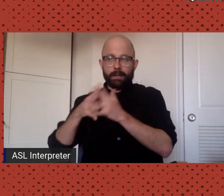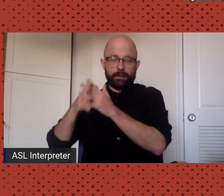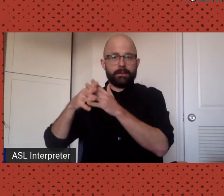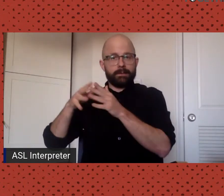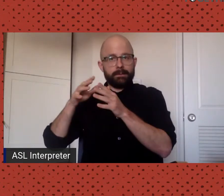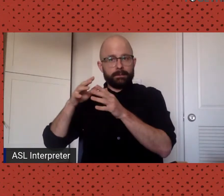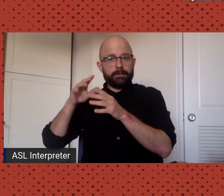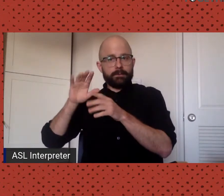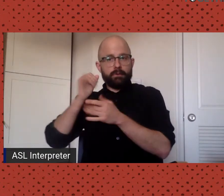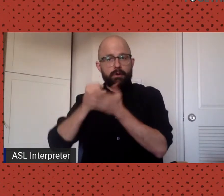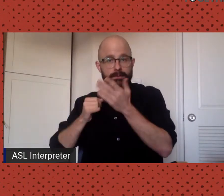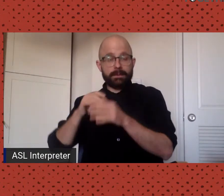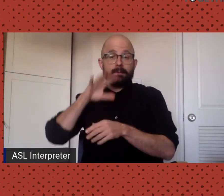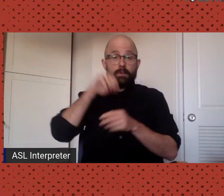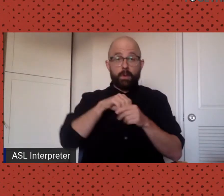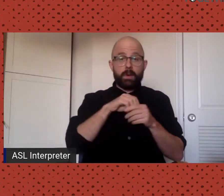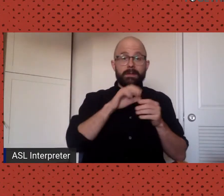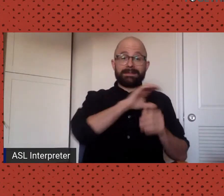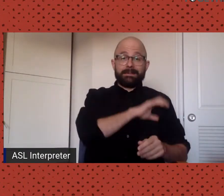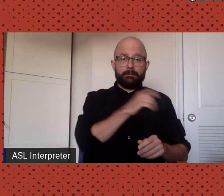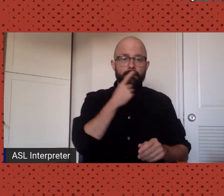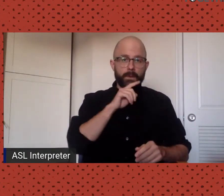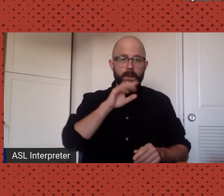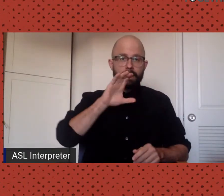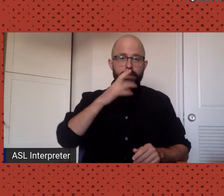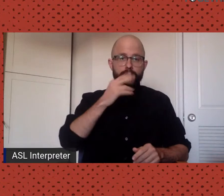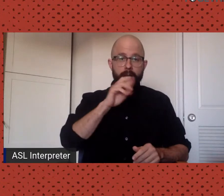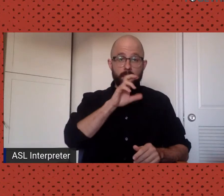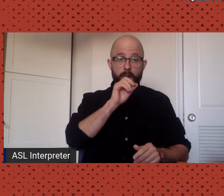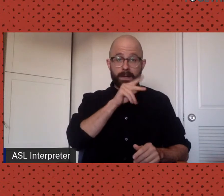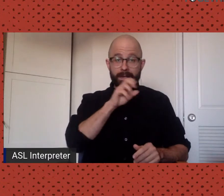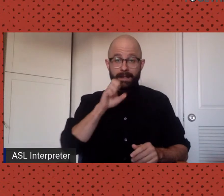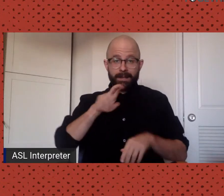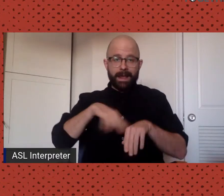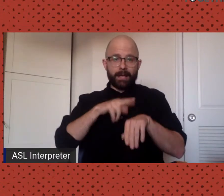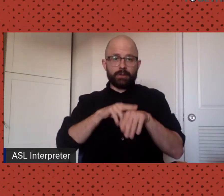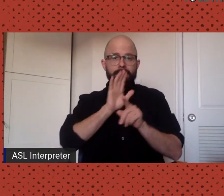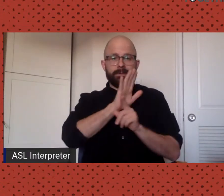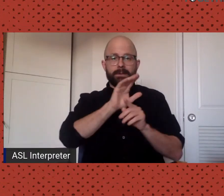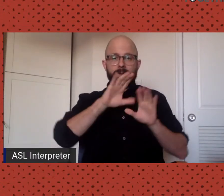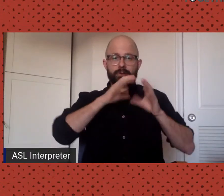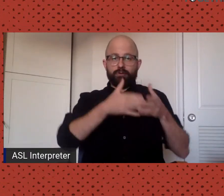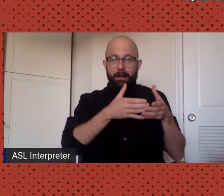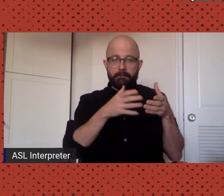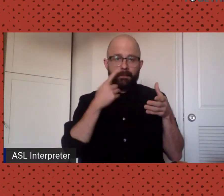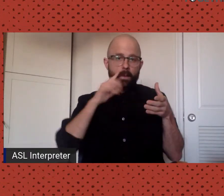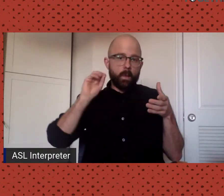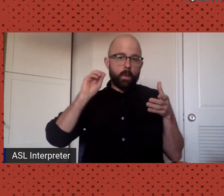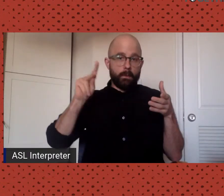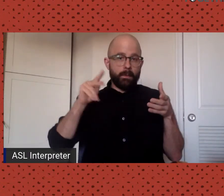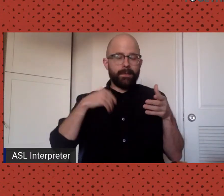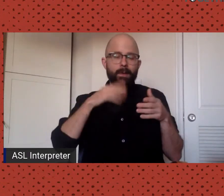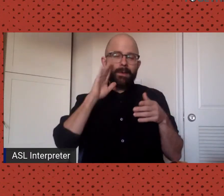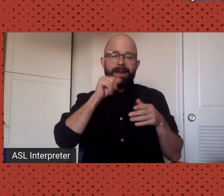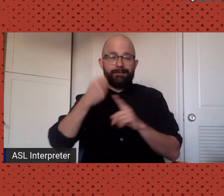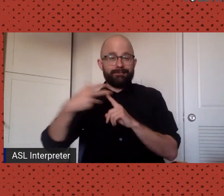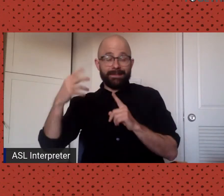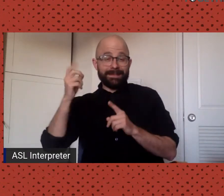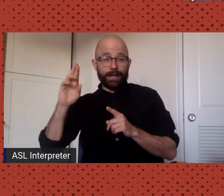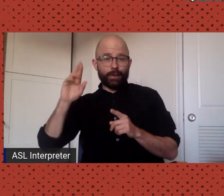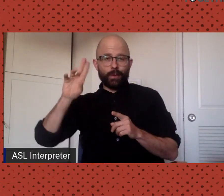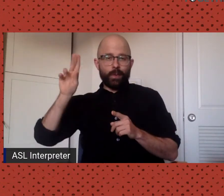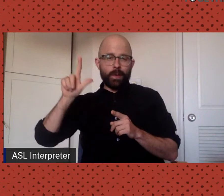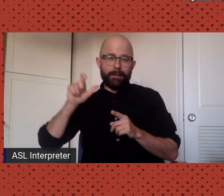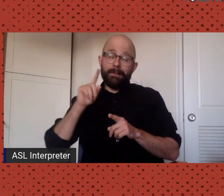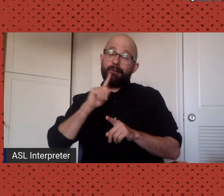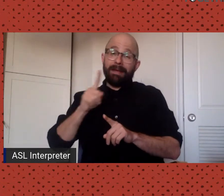an enrolled citizen of the Cherokee Nation tribe of Oklahoma. And I'm not going to do as long of a bio for Dr. Rule, but needless to say, she